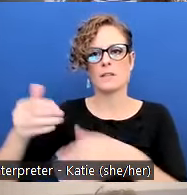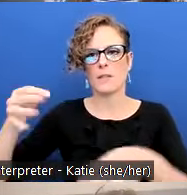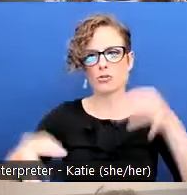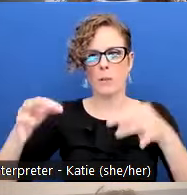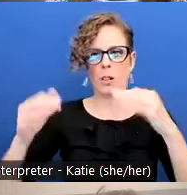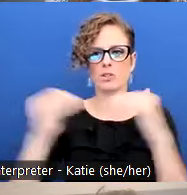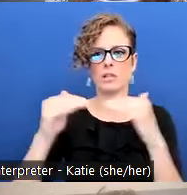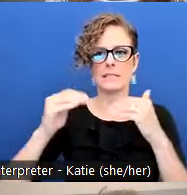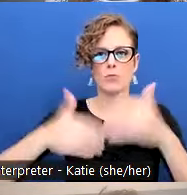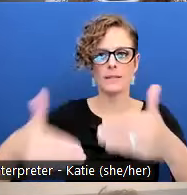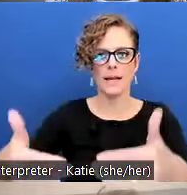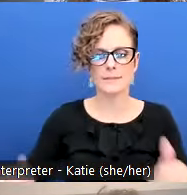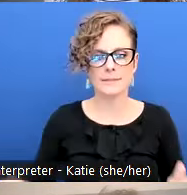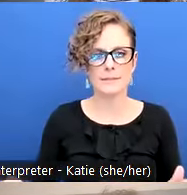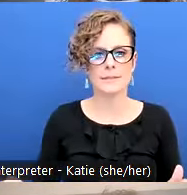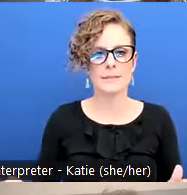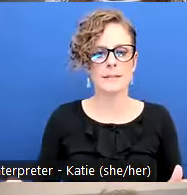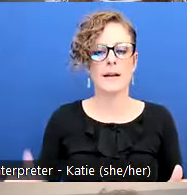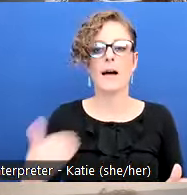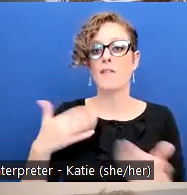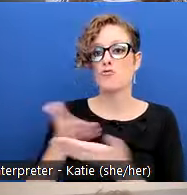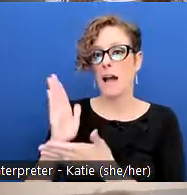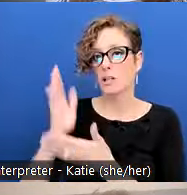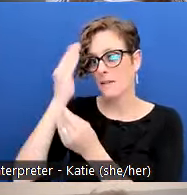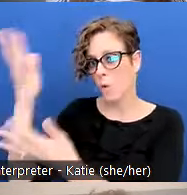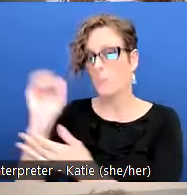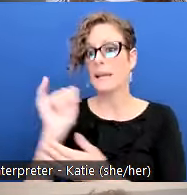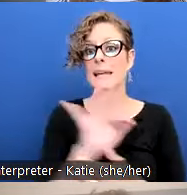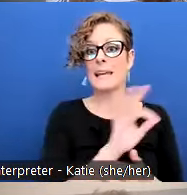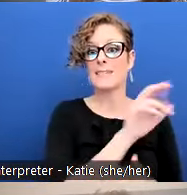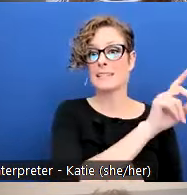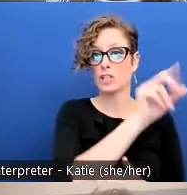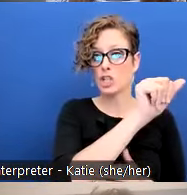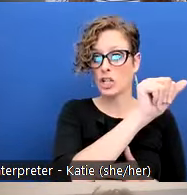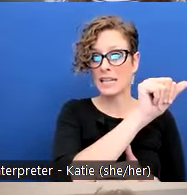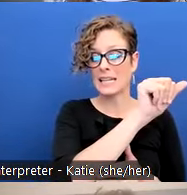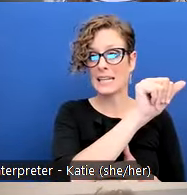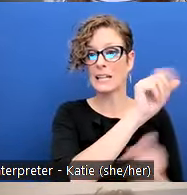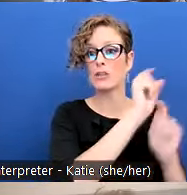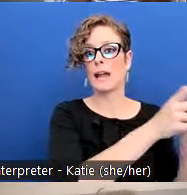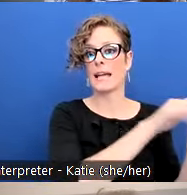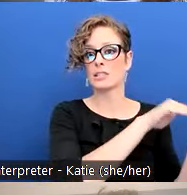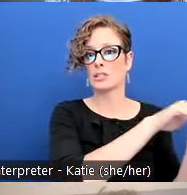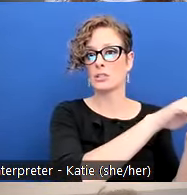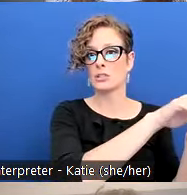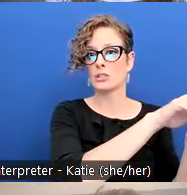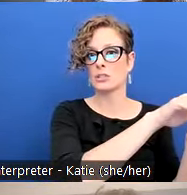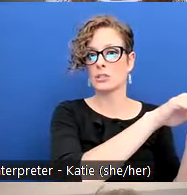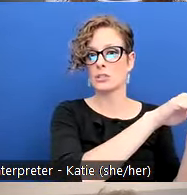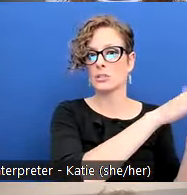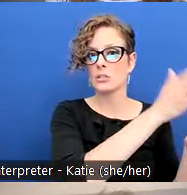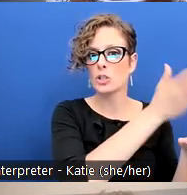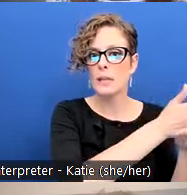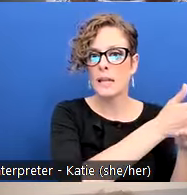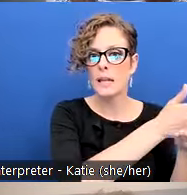Having the right to be informed if a district attorney grants early termination to an offender who's participating in diversion and the